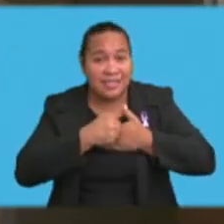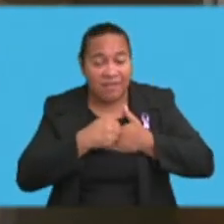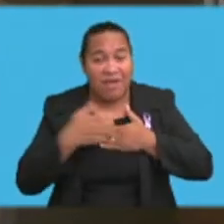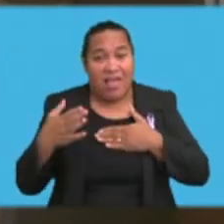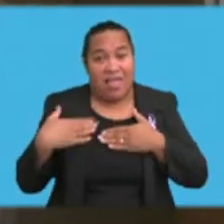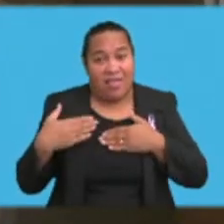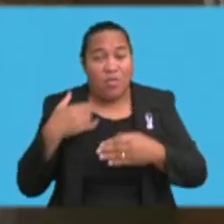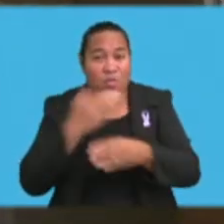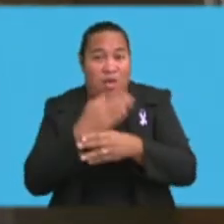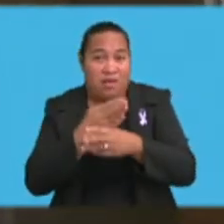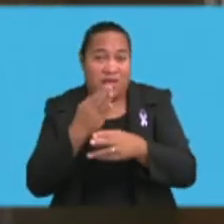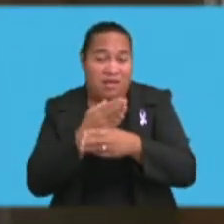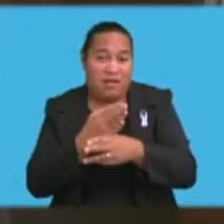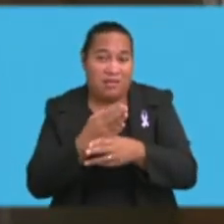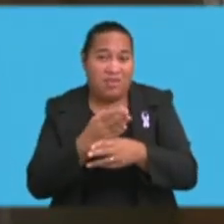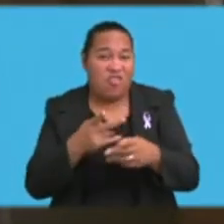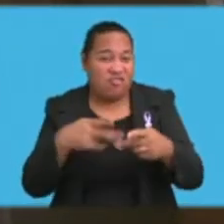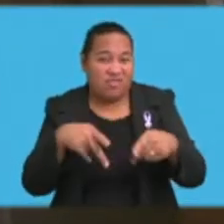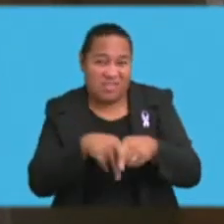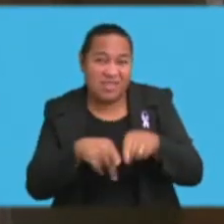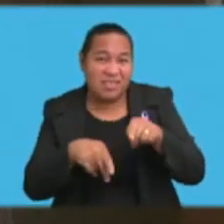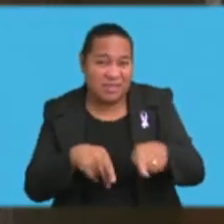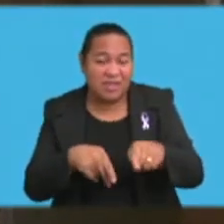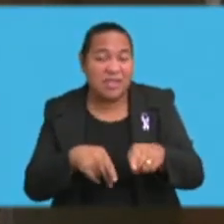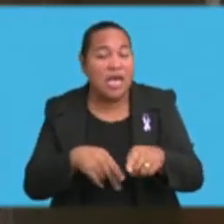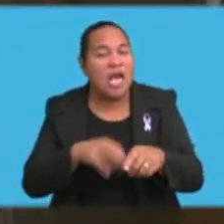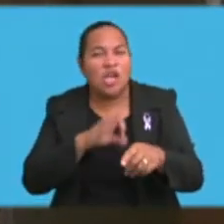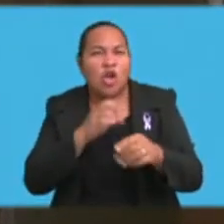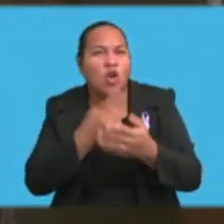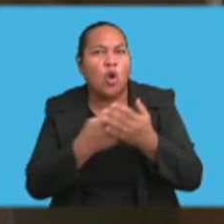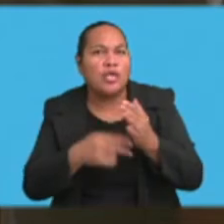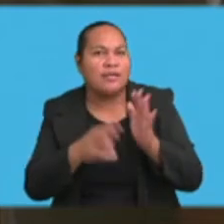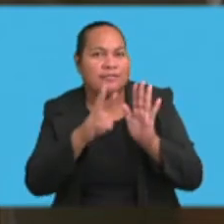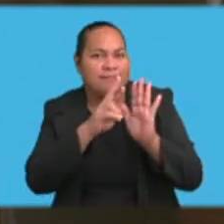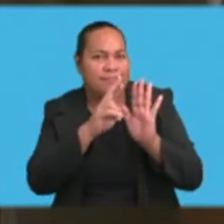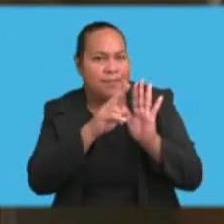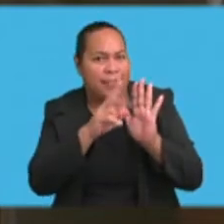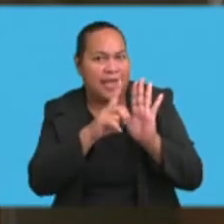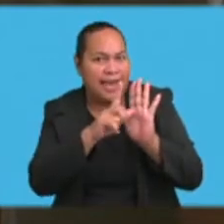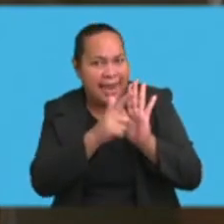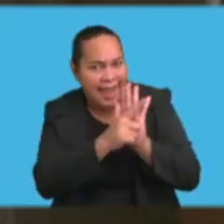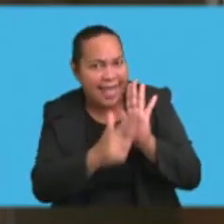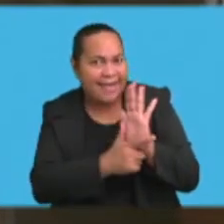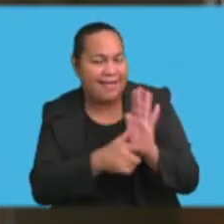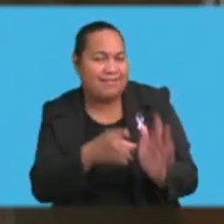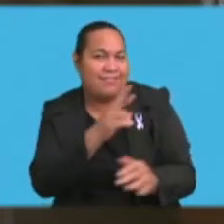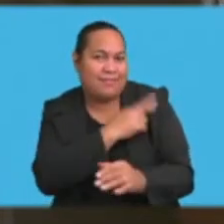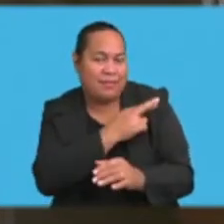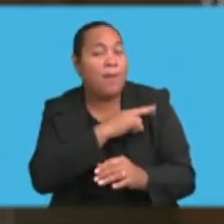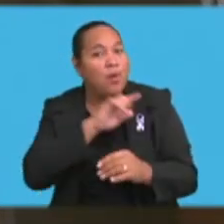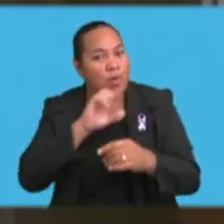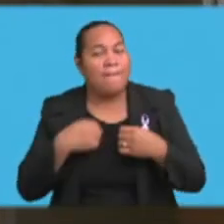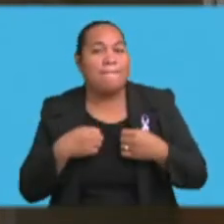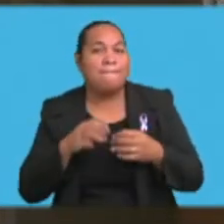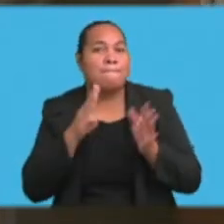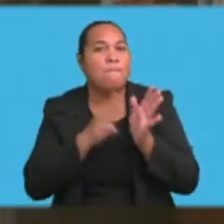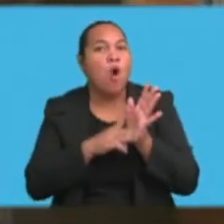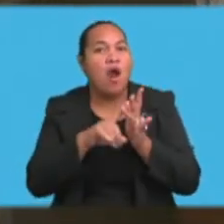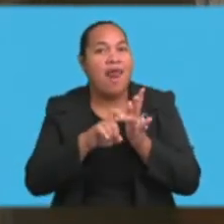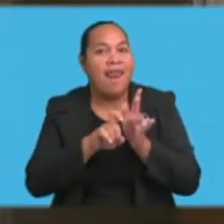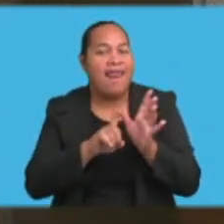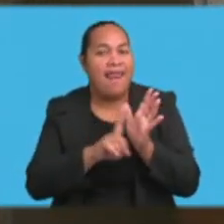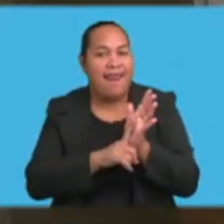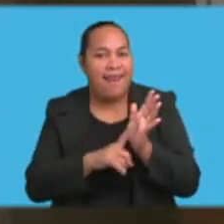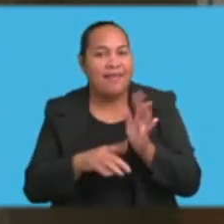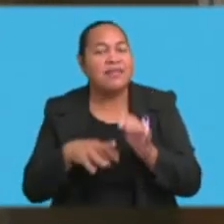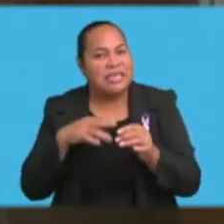working conditions, they are not only a legal obligation, they are a moral obligation. All of us are morally bound to make sure that the